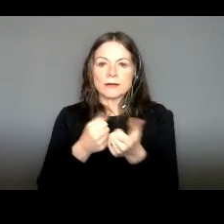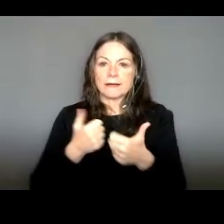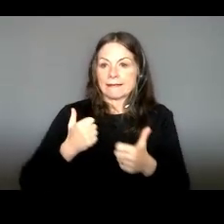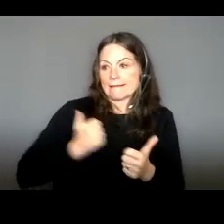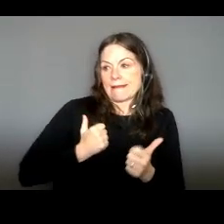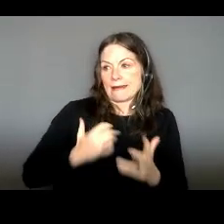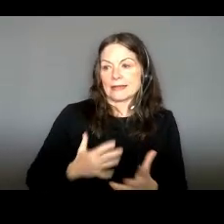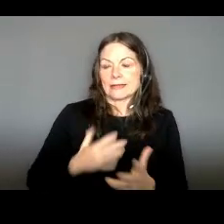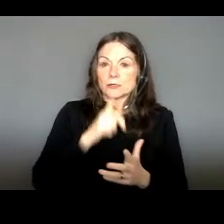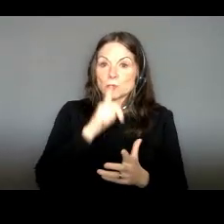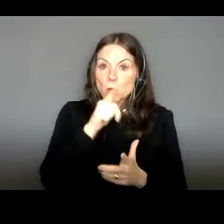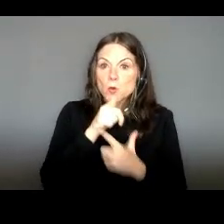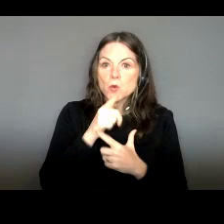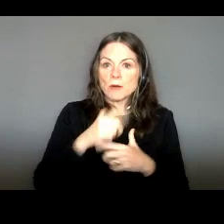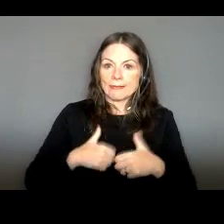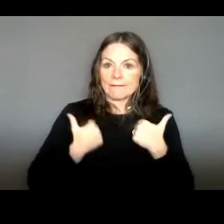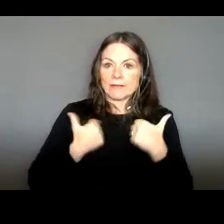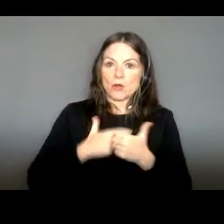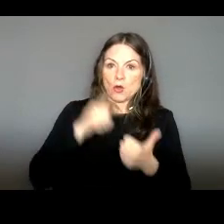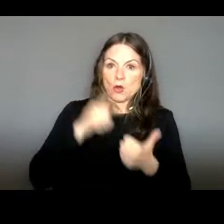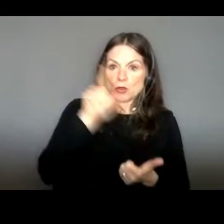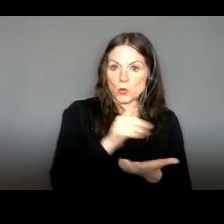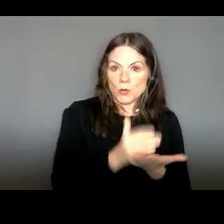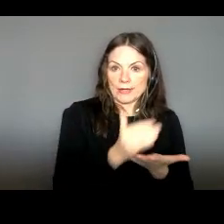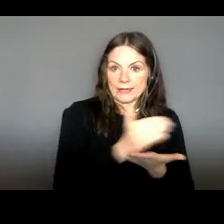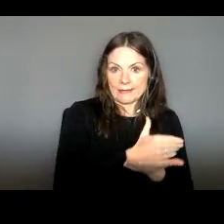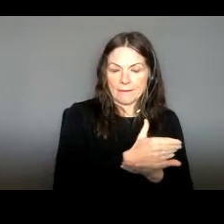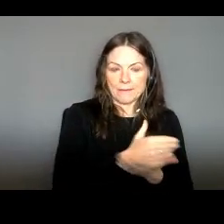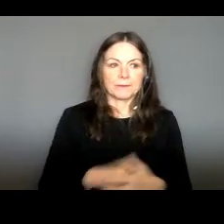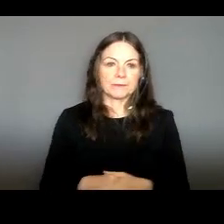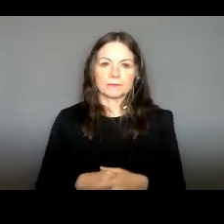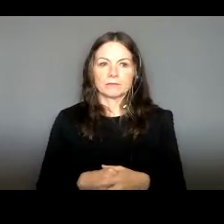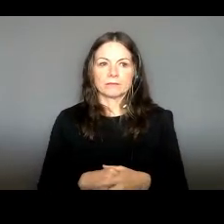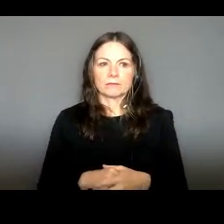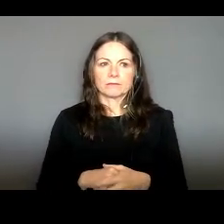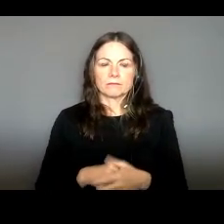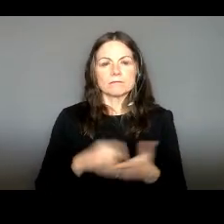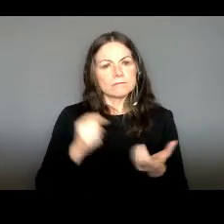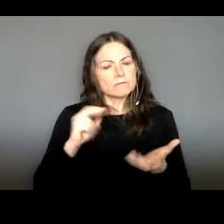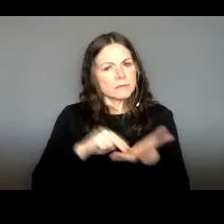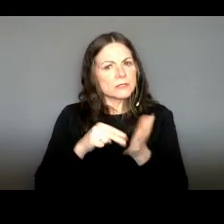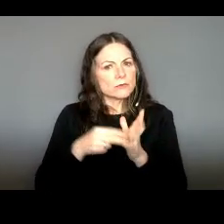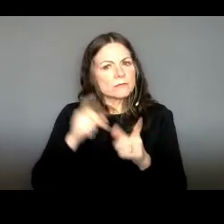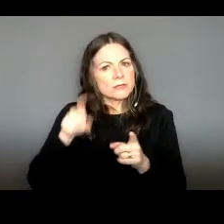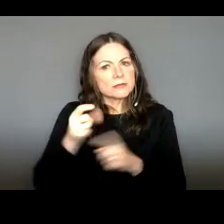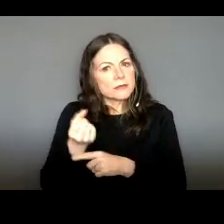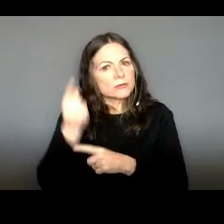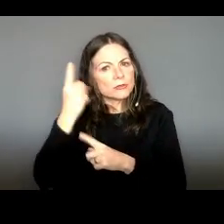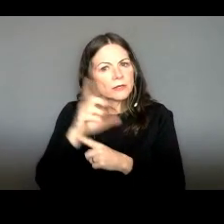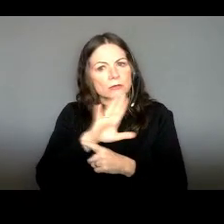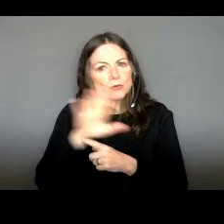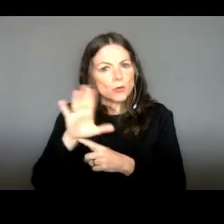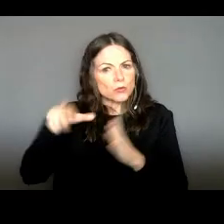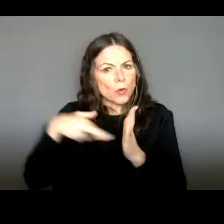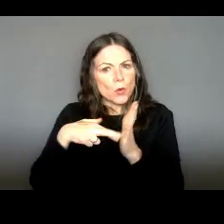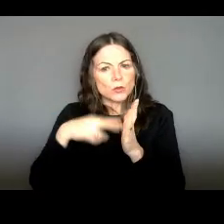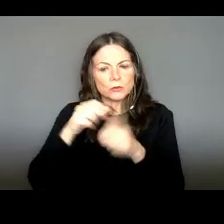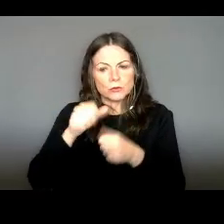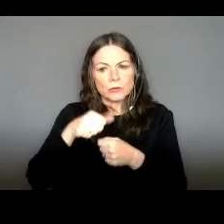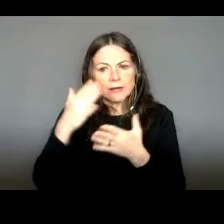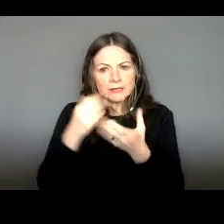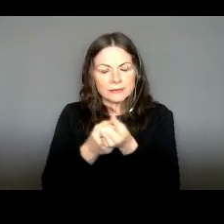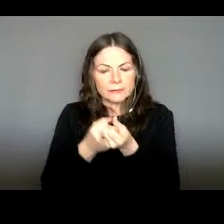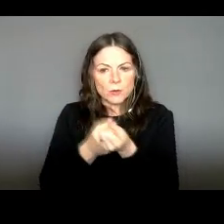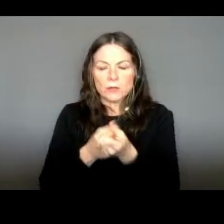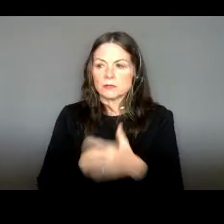access benefits. This starts with understanding your role in providing support. It also includes important skills